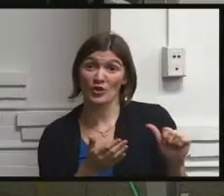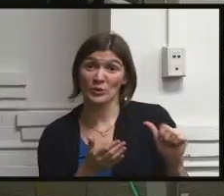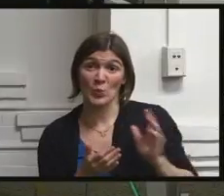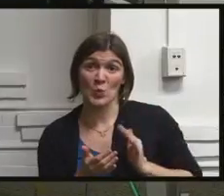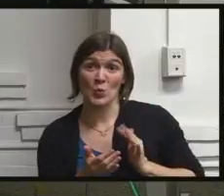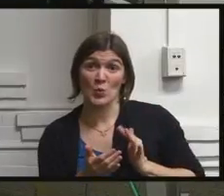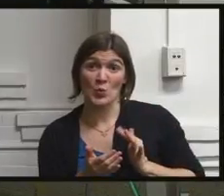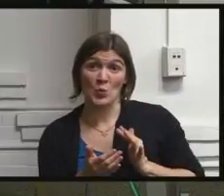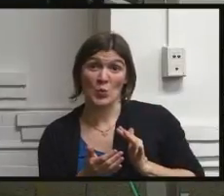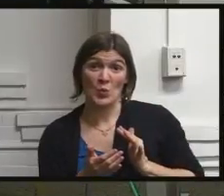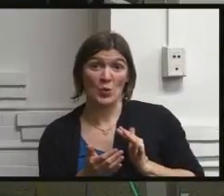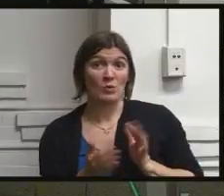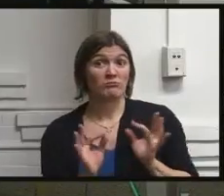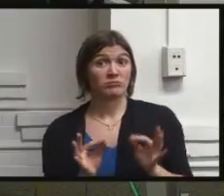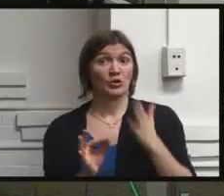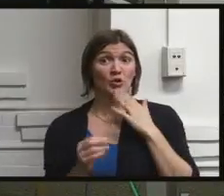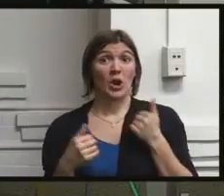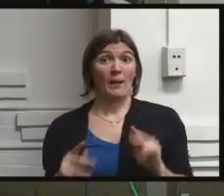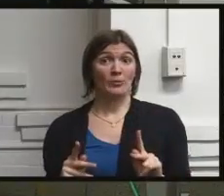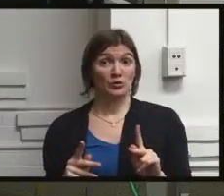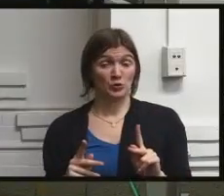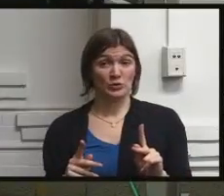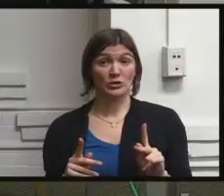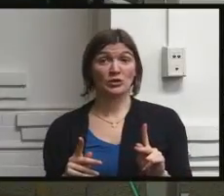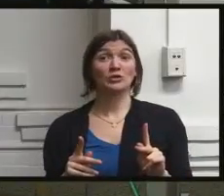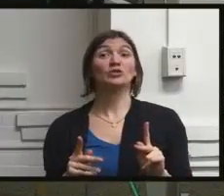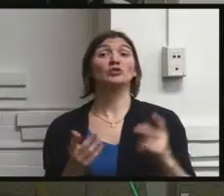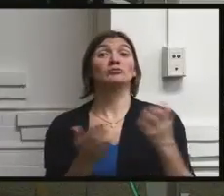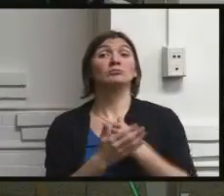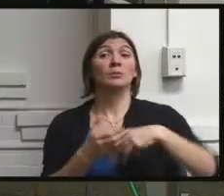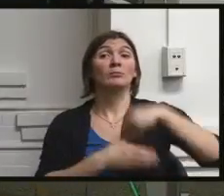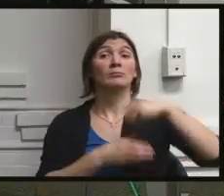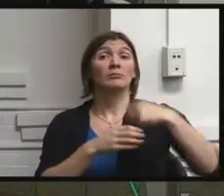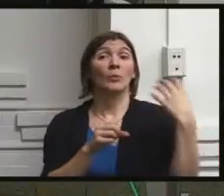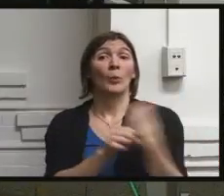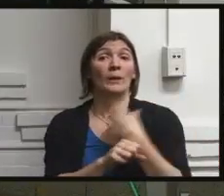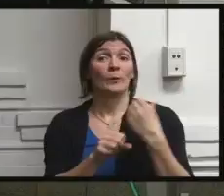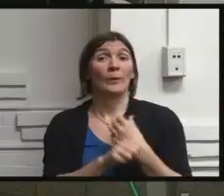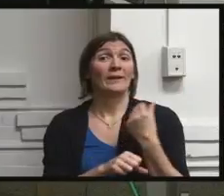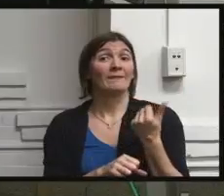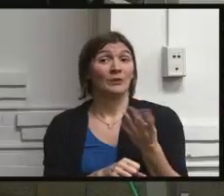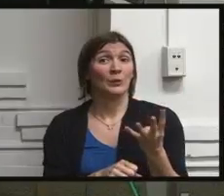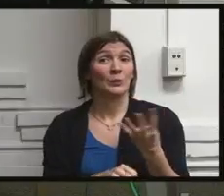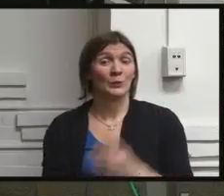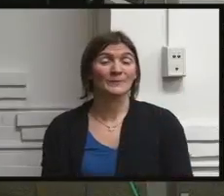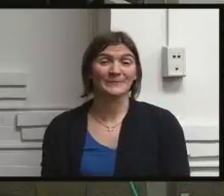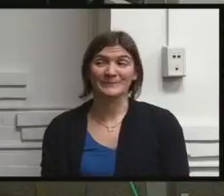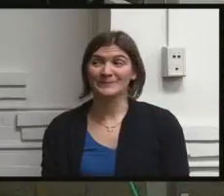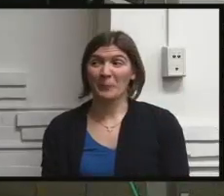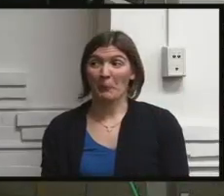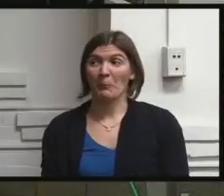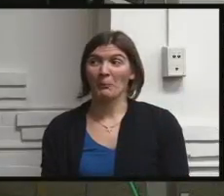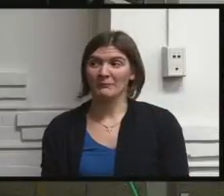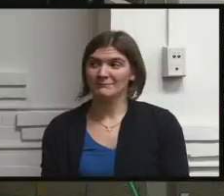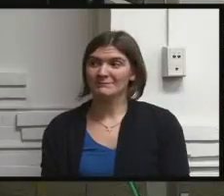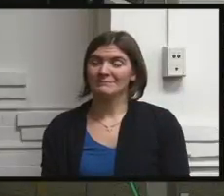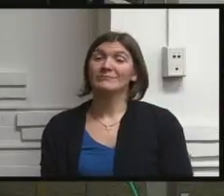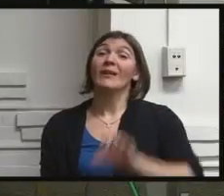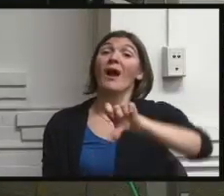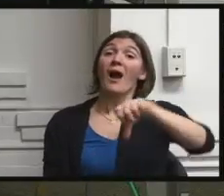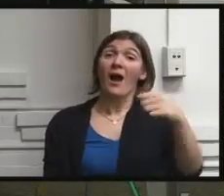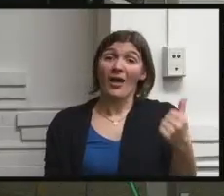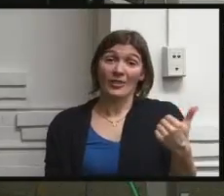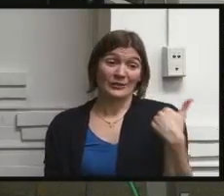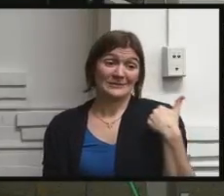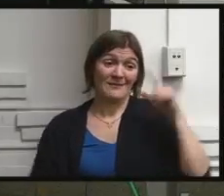us with more than one opportunity to have a winner in our community. We had a promotion that we also did